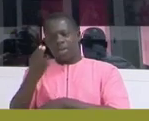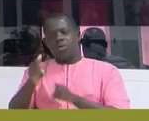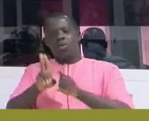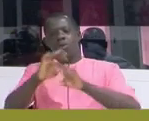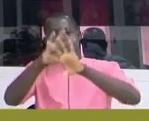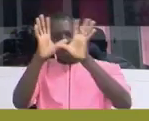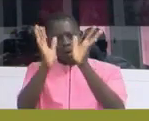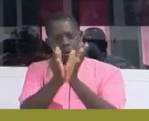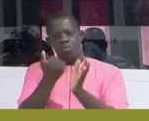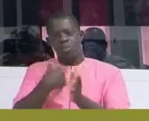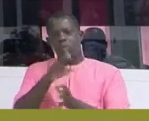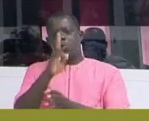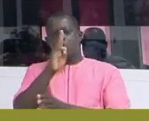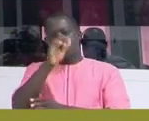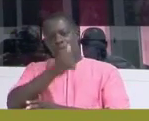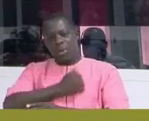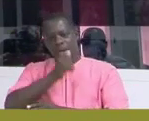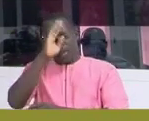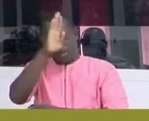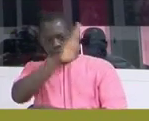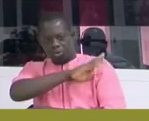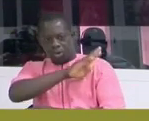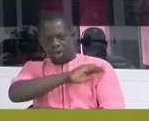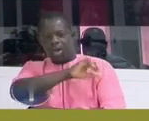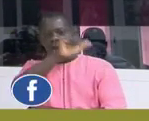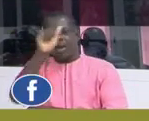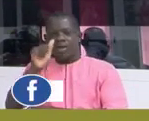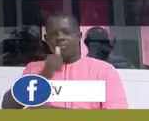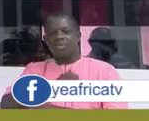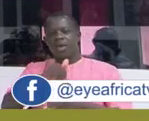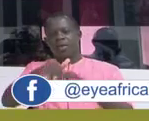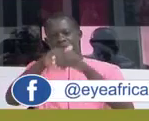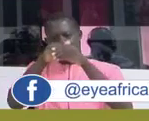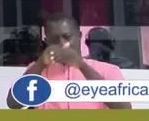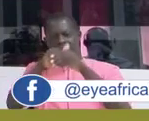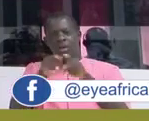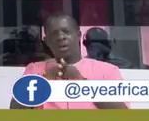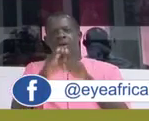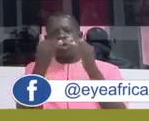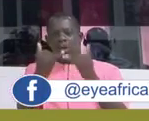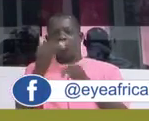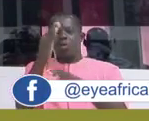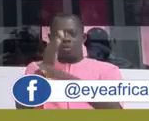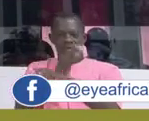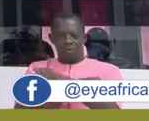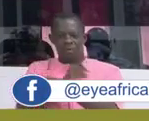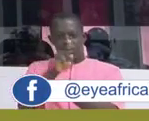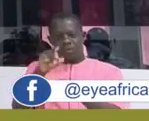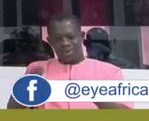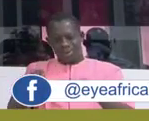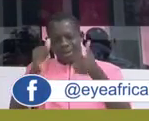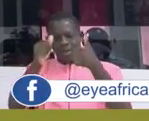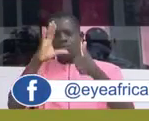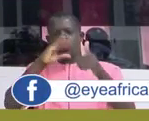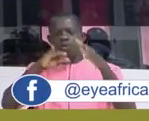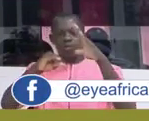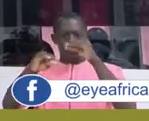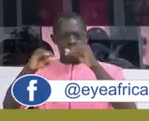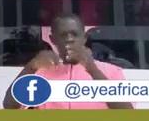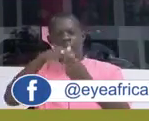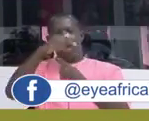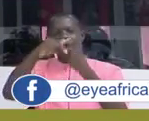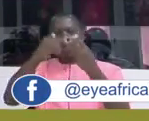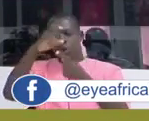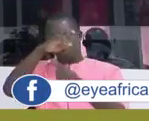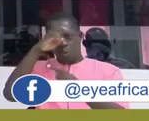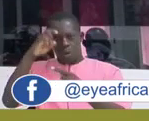and all those were my friends who are my elders. Before talking about the job opportunities in Canelai, could you talk about